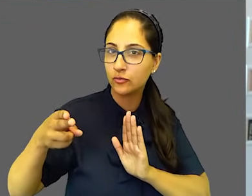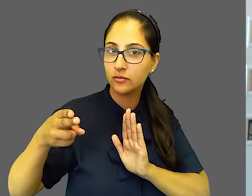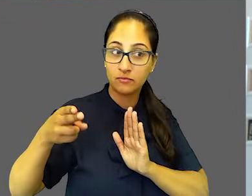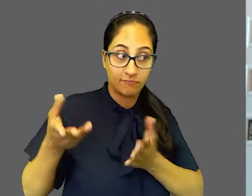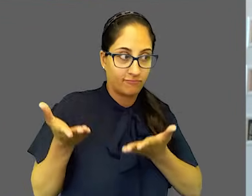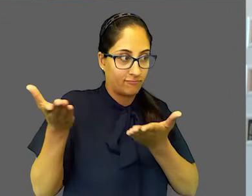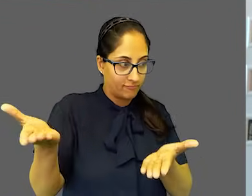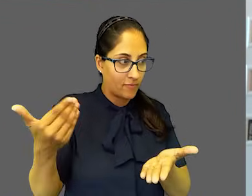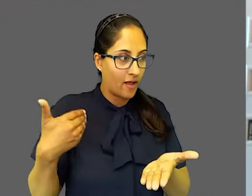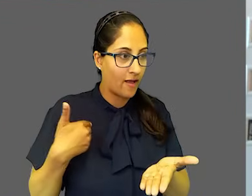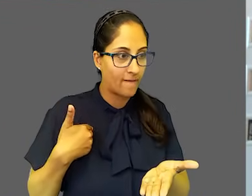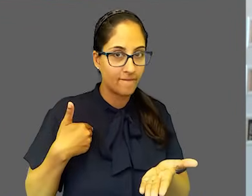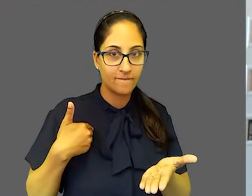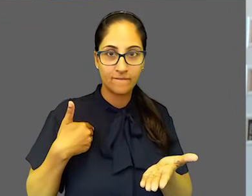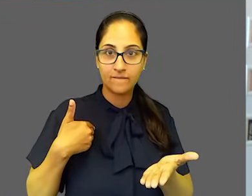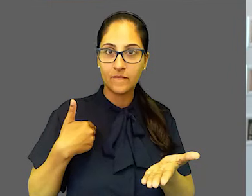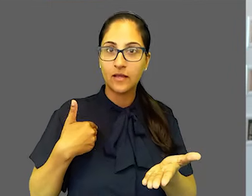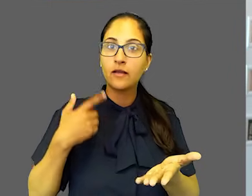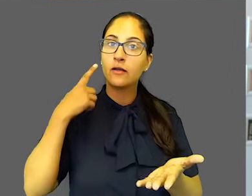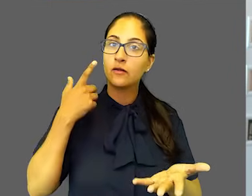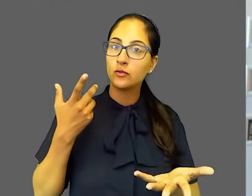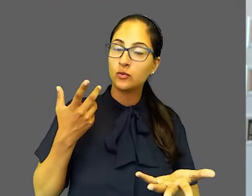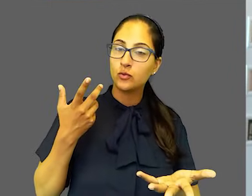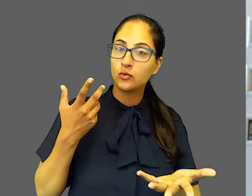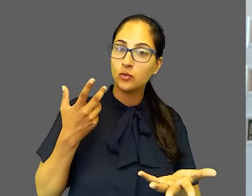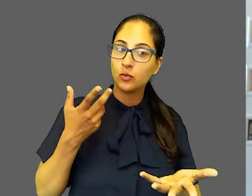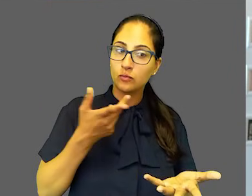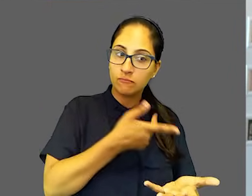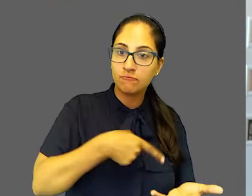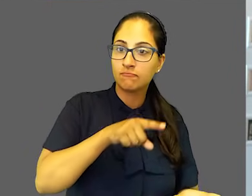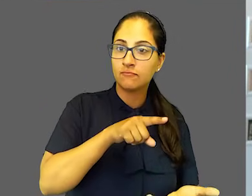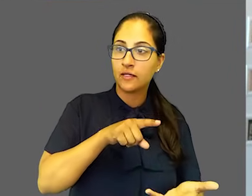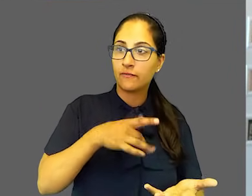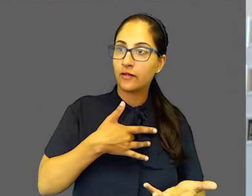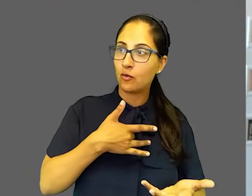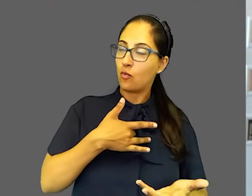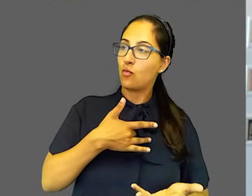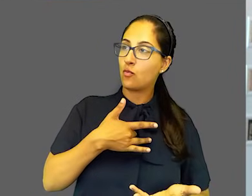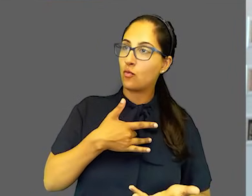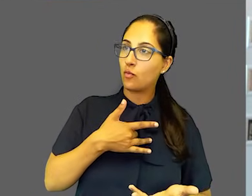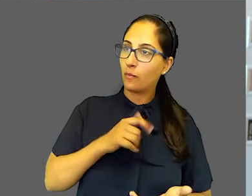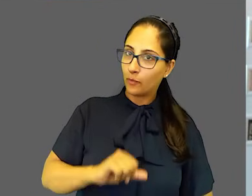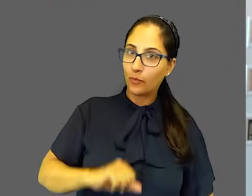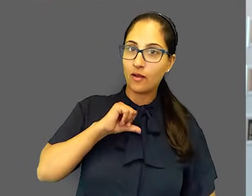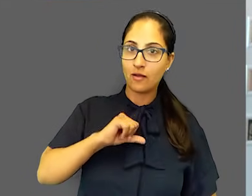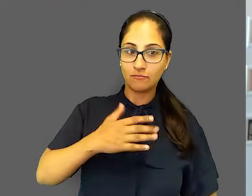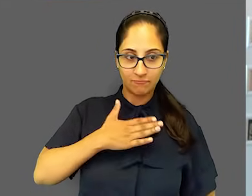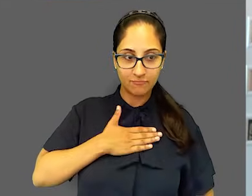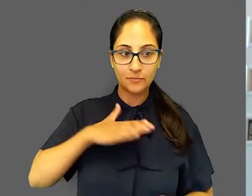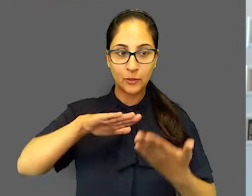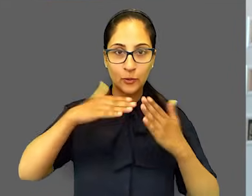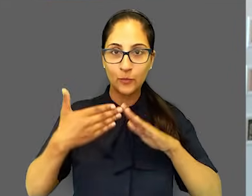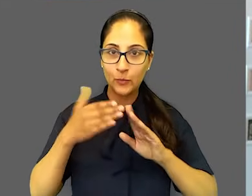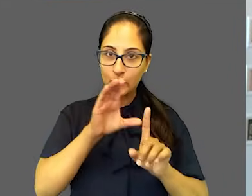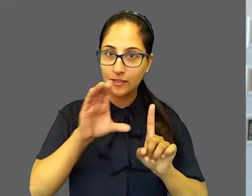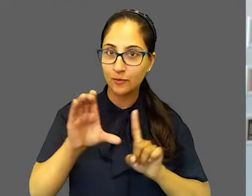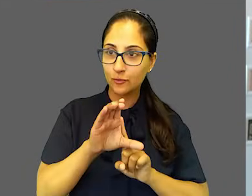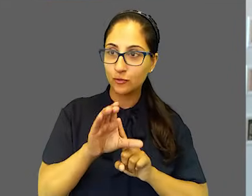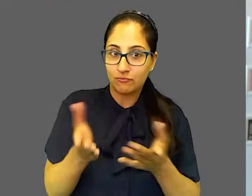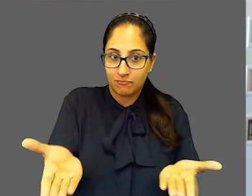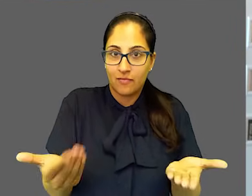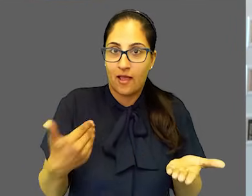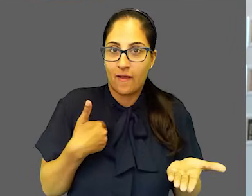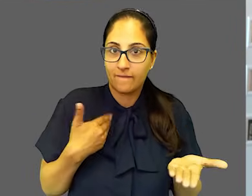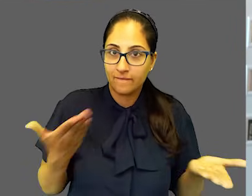through education, through outreach. And so what we try to do with building a relationship with